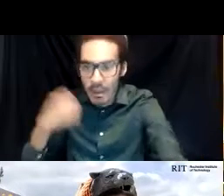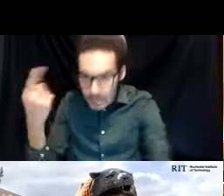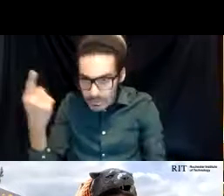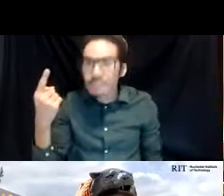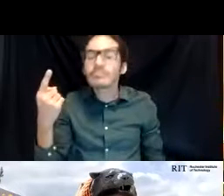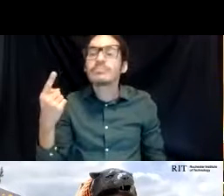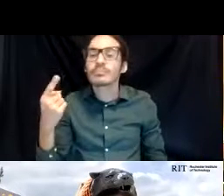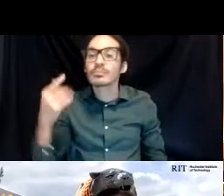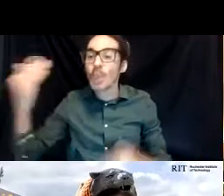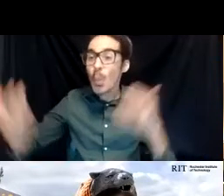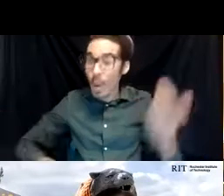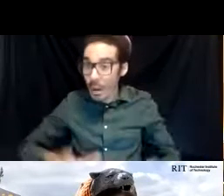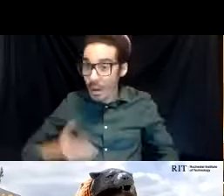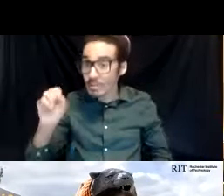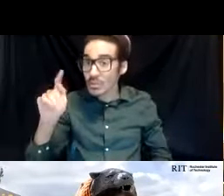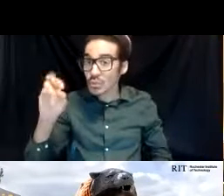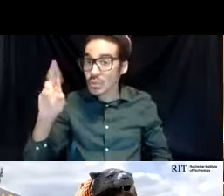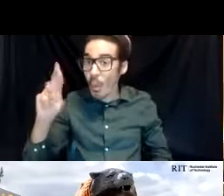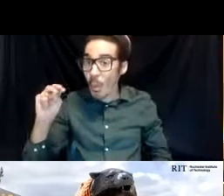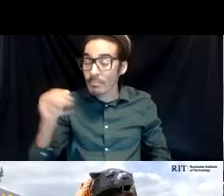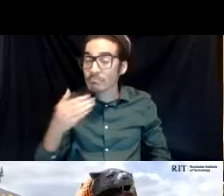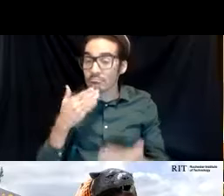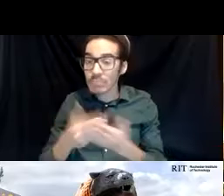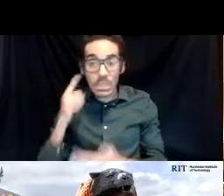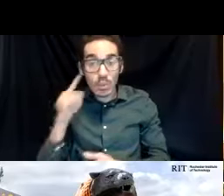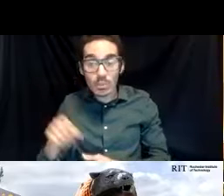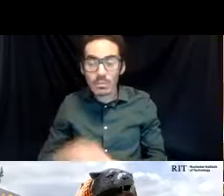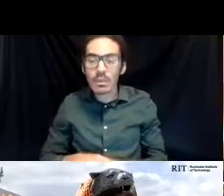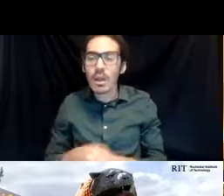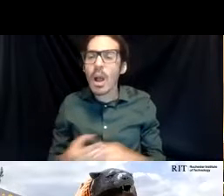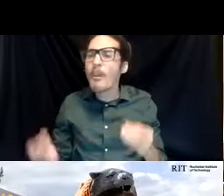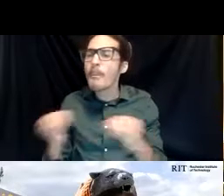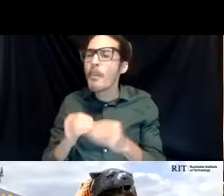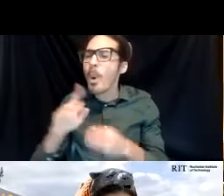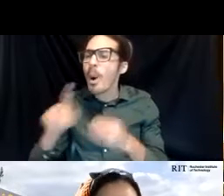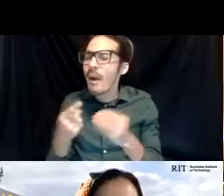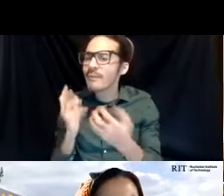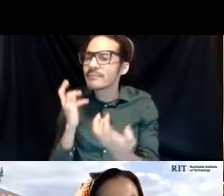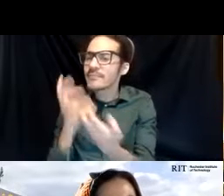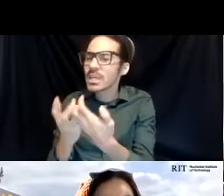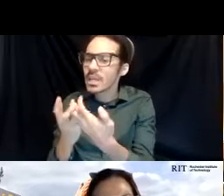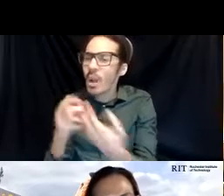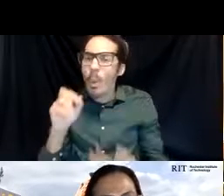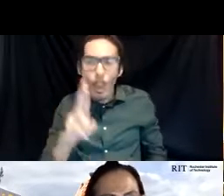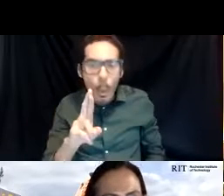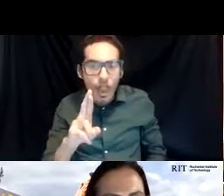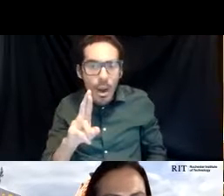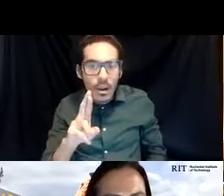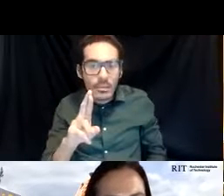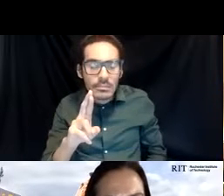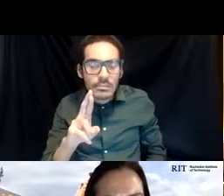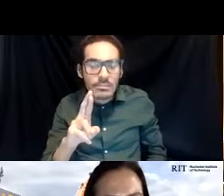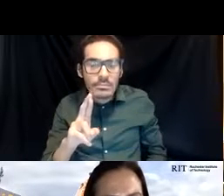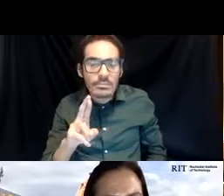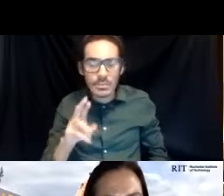you. The thing is it more about fitting in, or? I